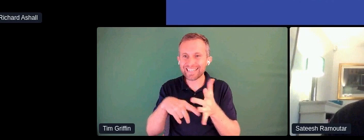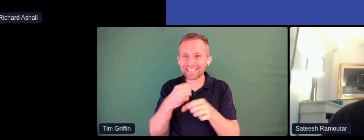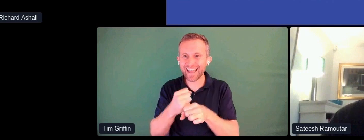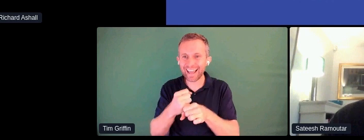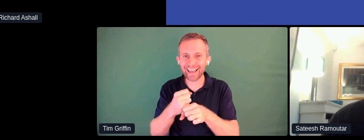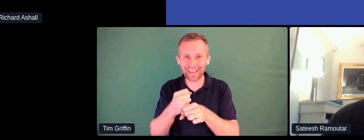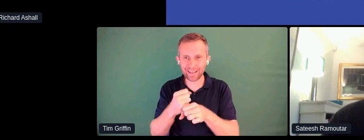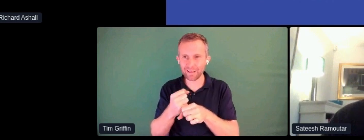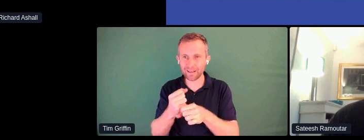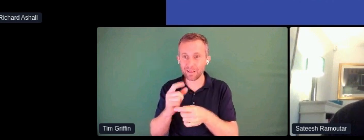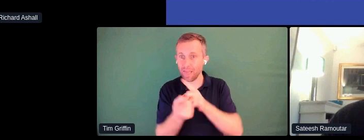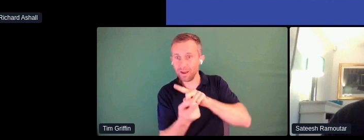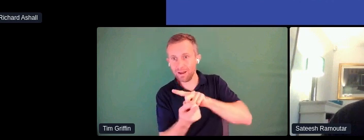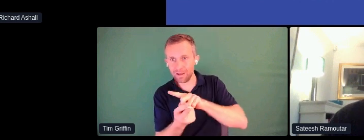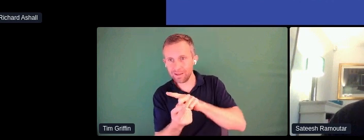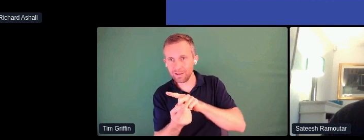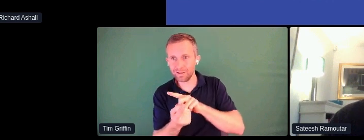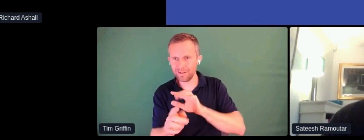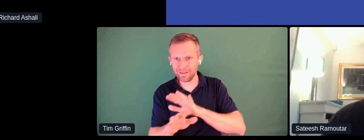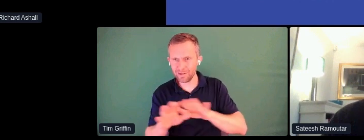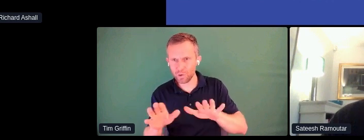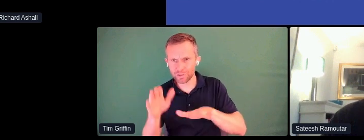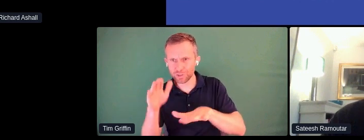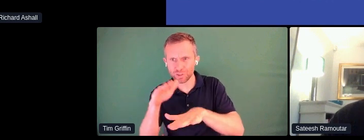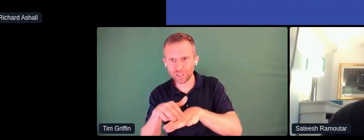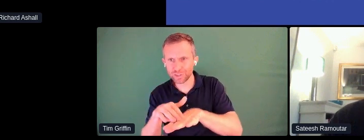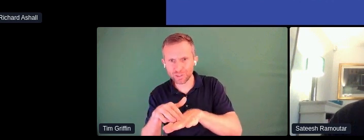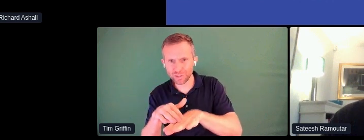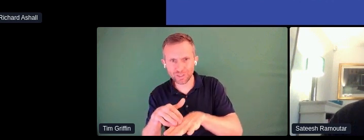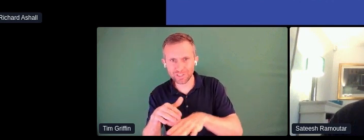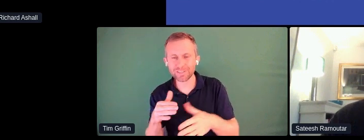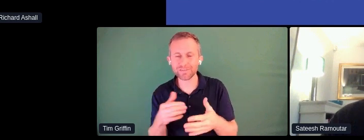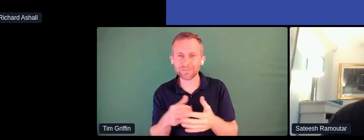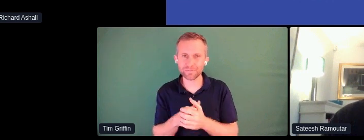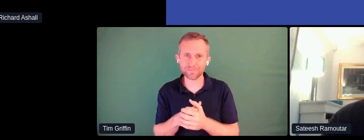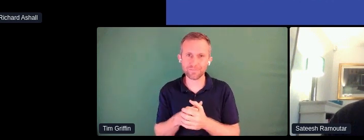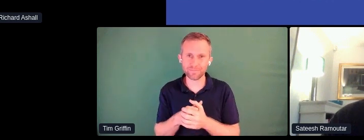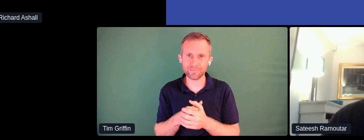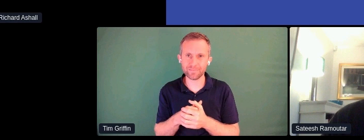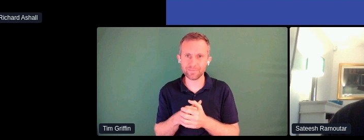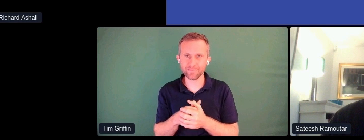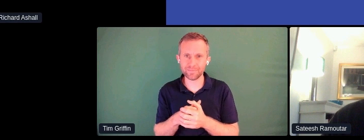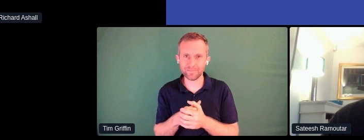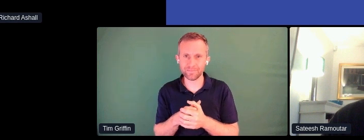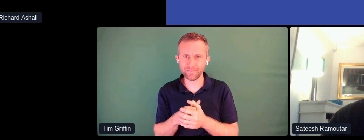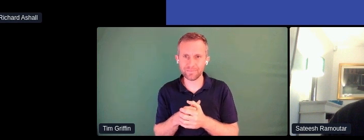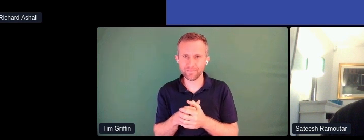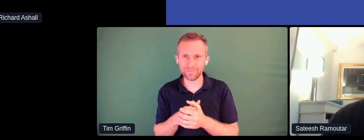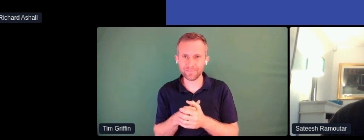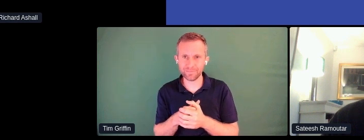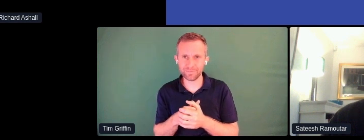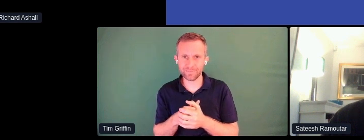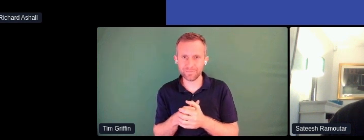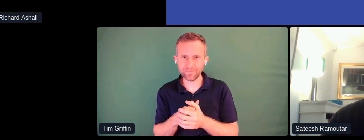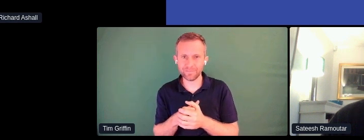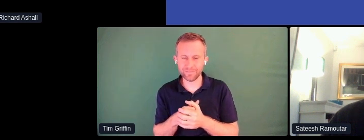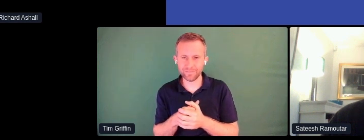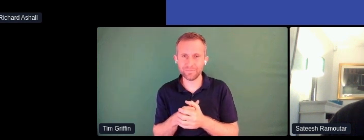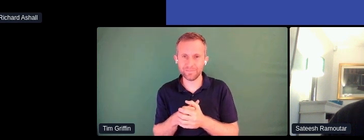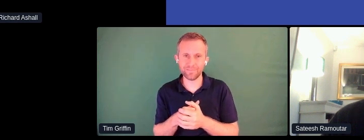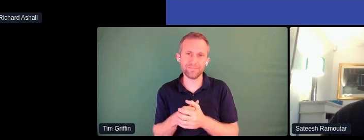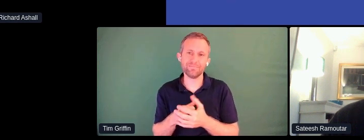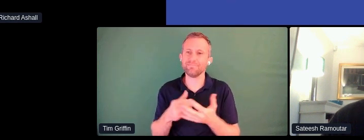drop-down notification bar that you have on many devices, often that's easily selected, and things that change, like